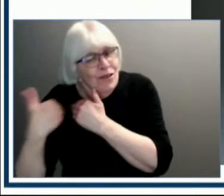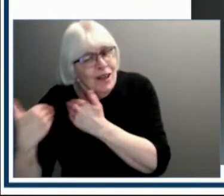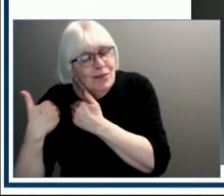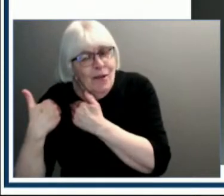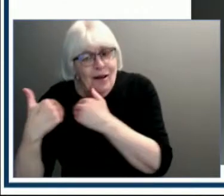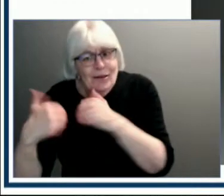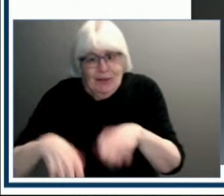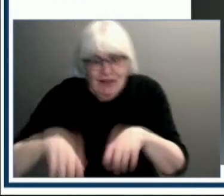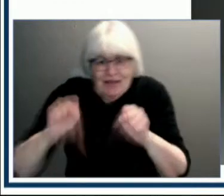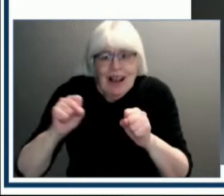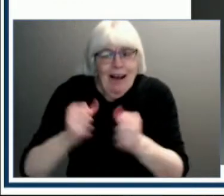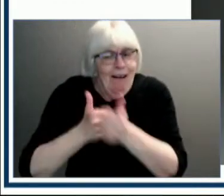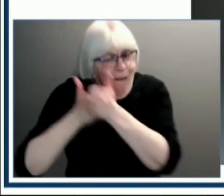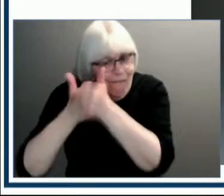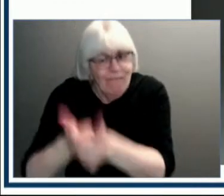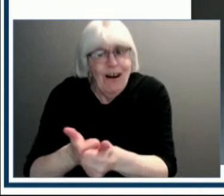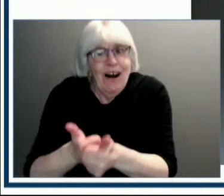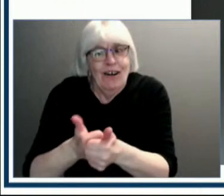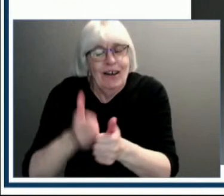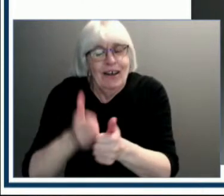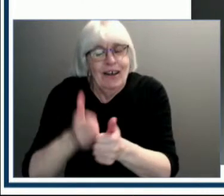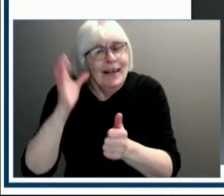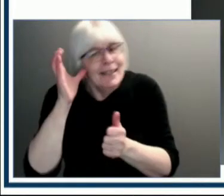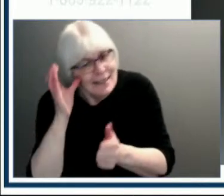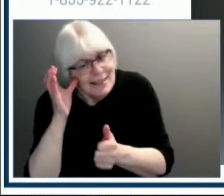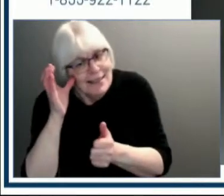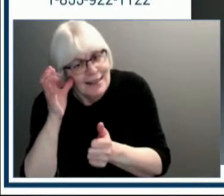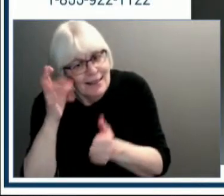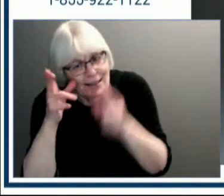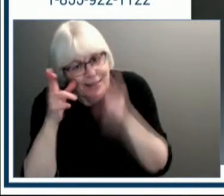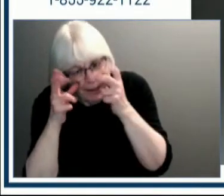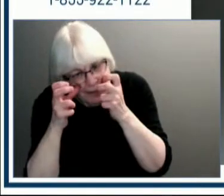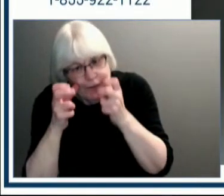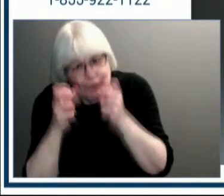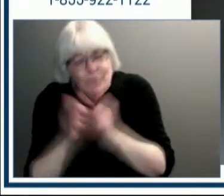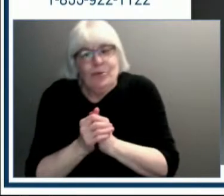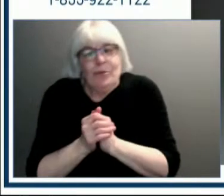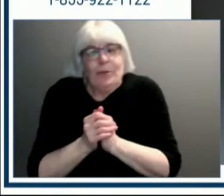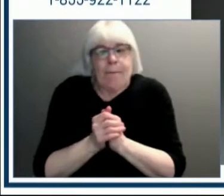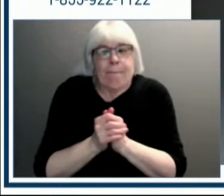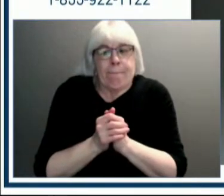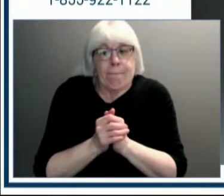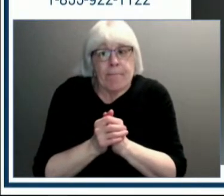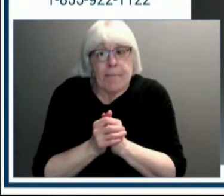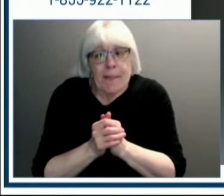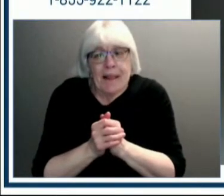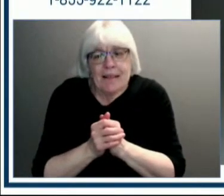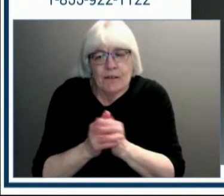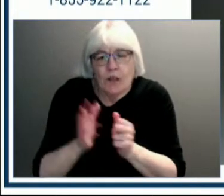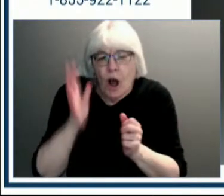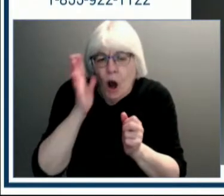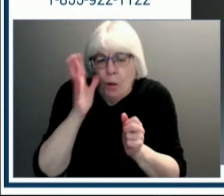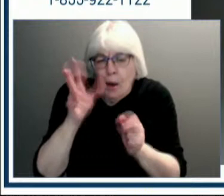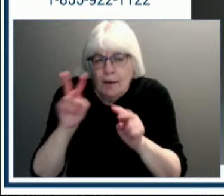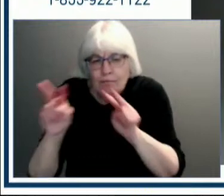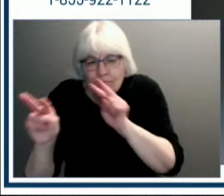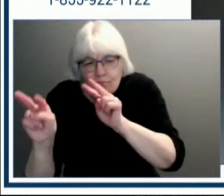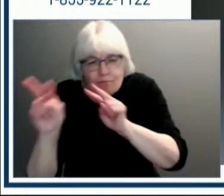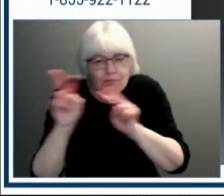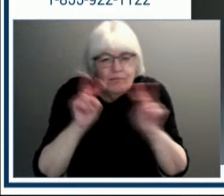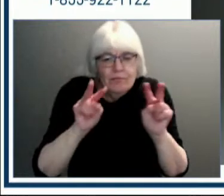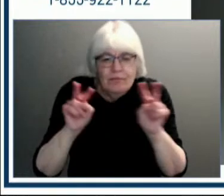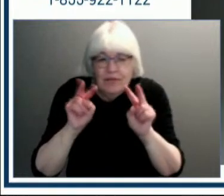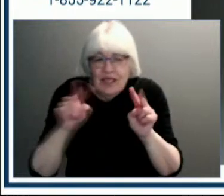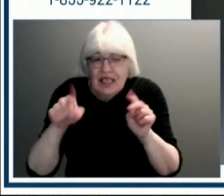the actions that they take based on the public health measures. And we'll watch things, and if we need to go further, we will,